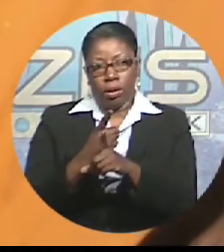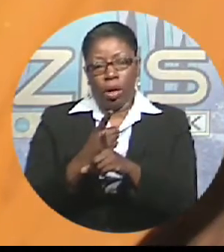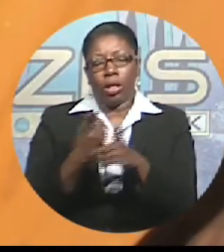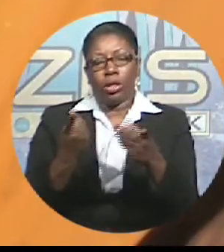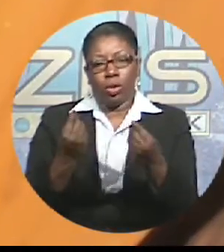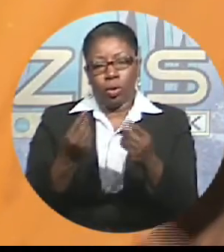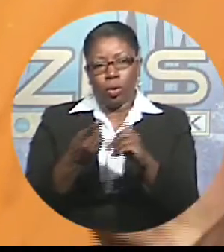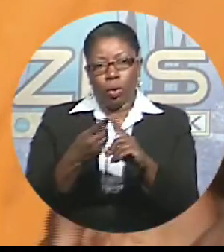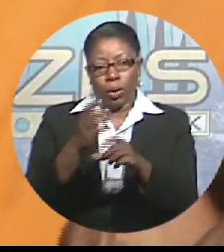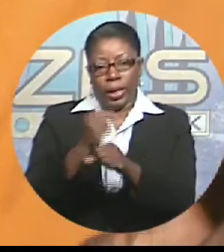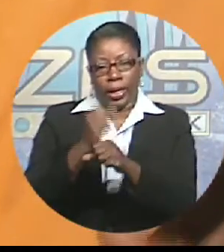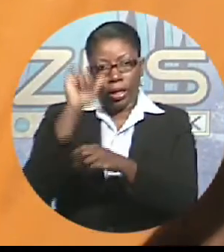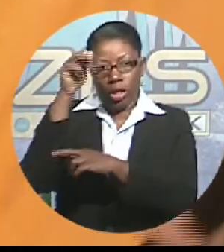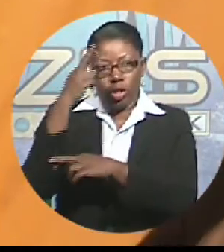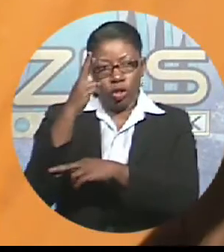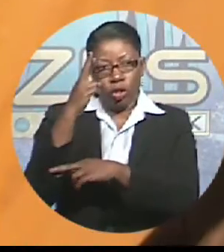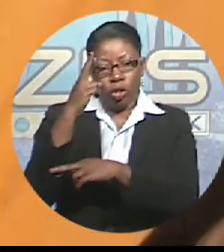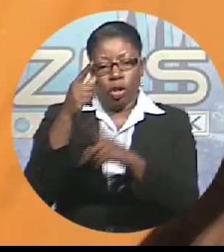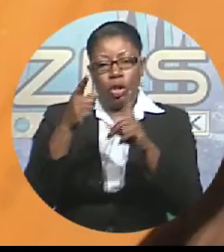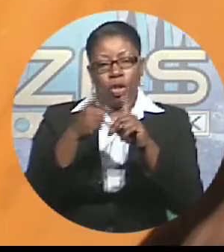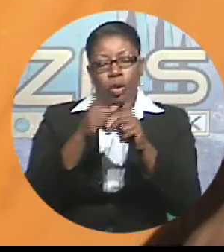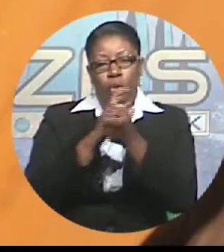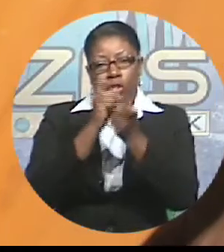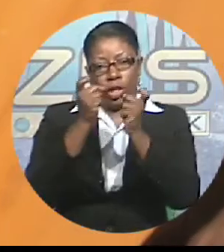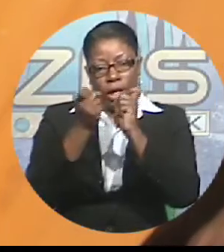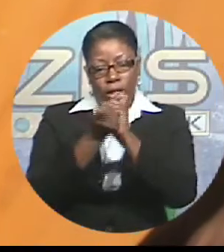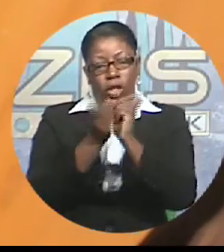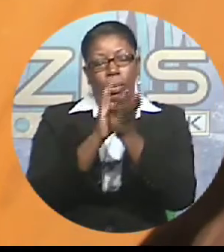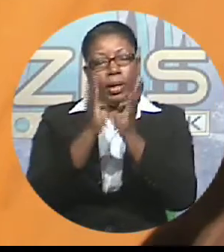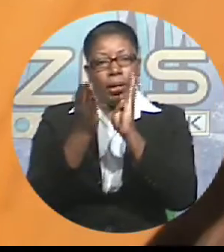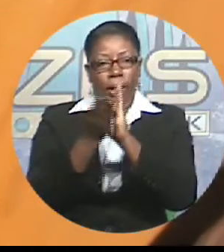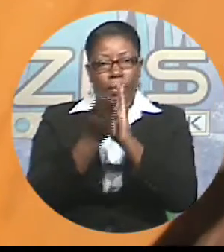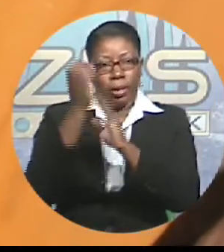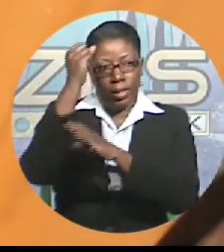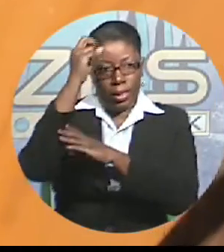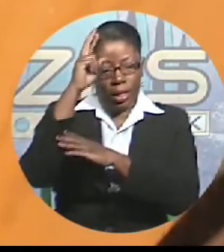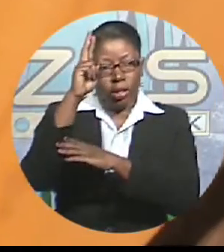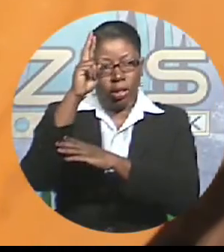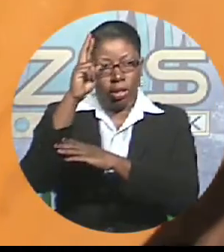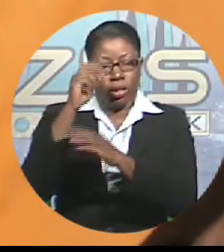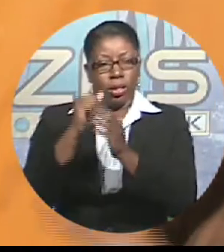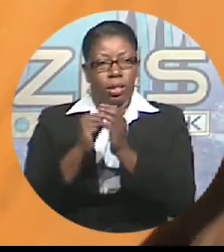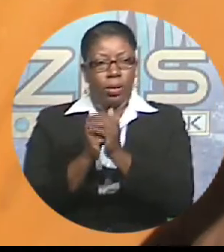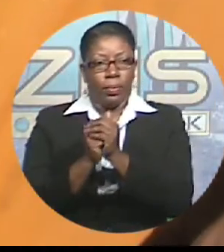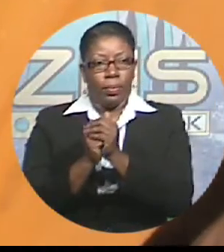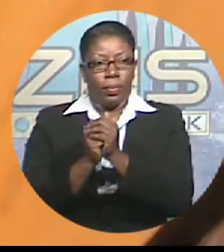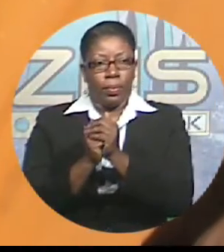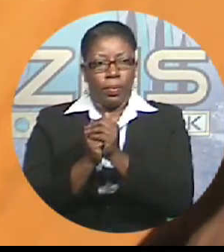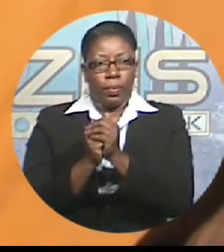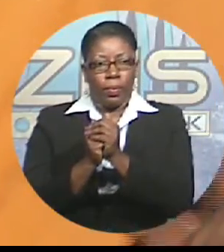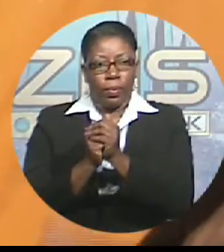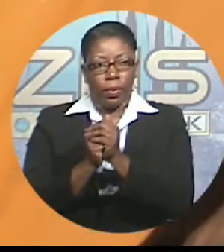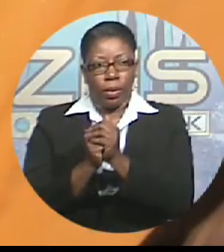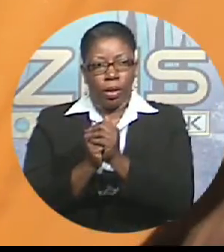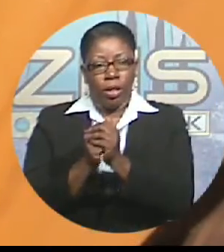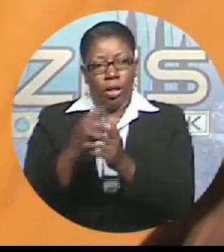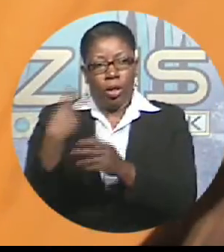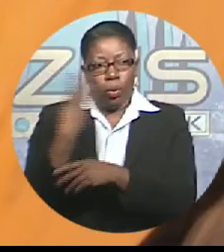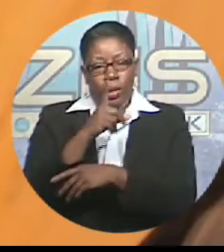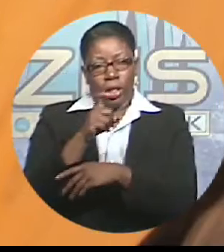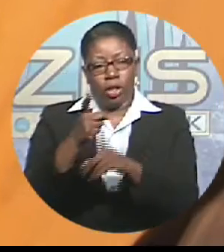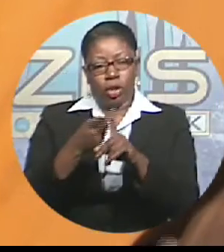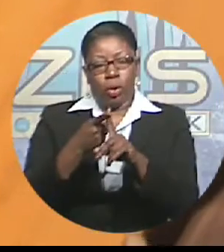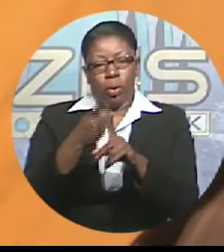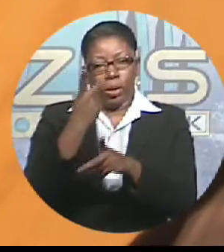get the juniors to become the seniors, because Lundy and Emmett and Liam Briss and all of them, like Raleigh Gray and them, they didn't pass on. We got to keep the